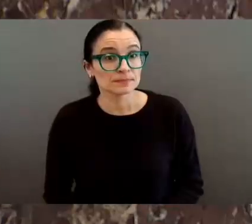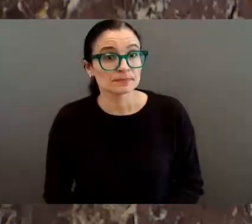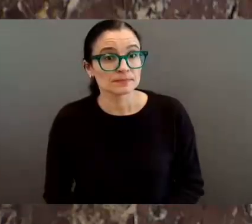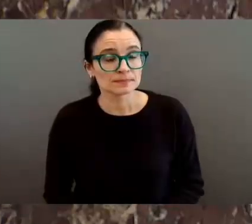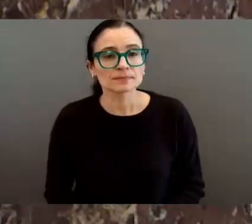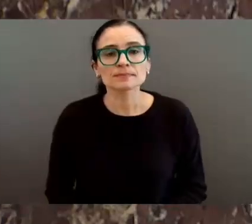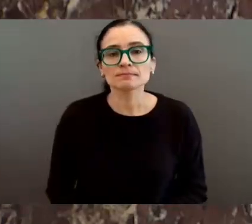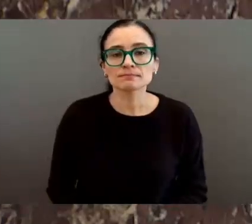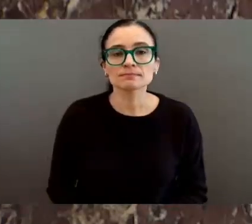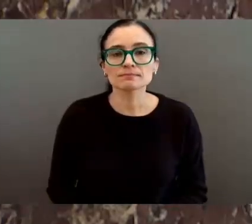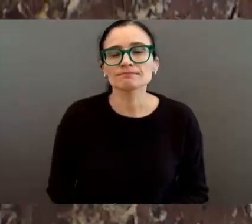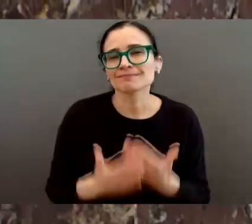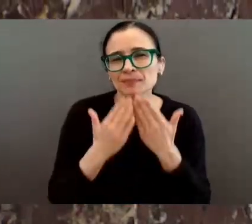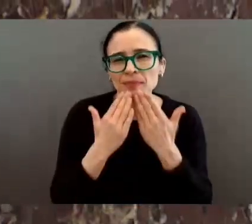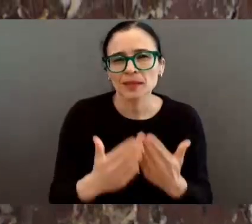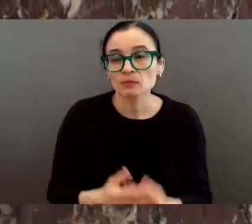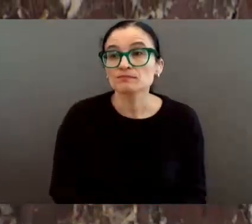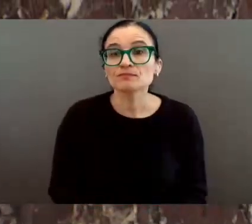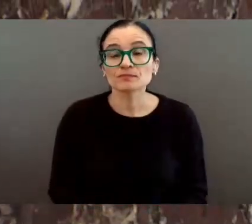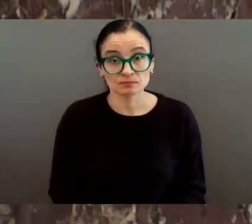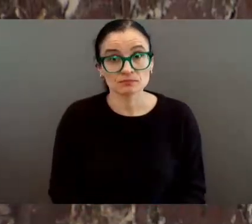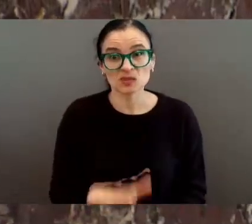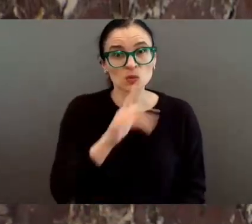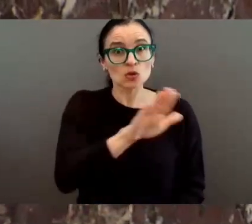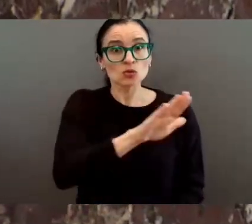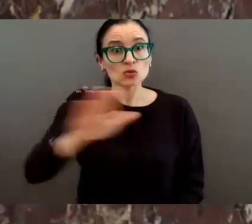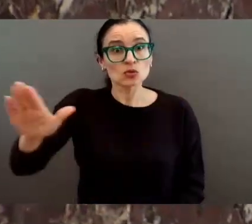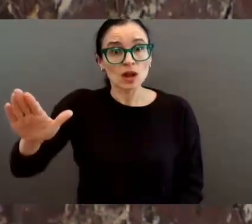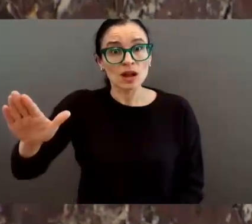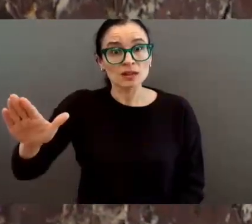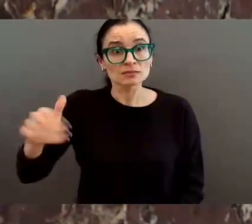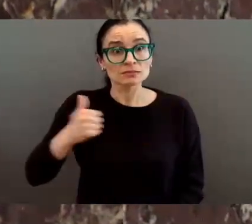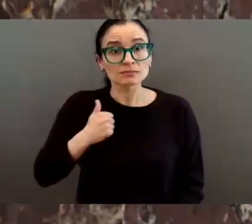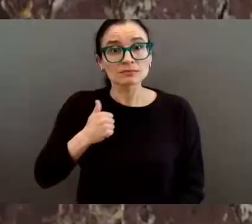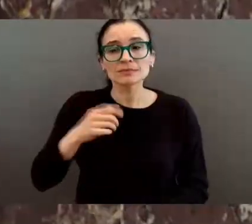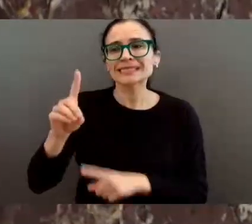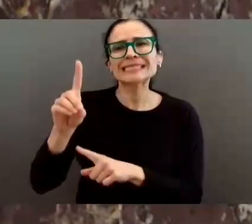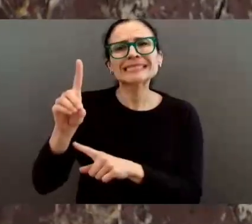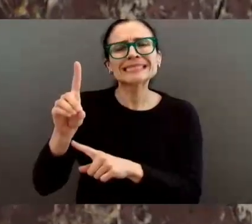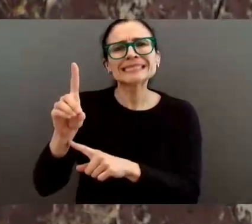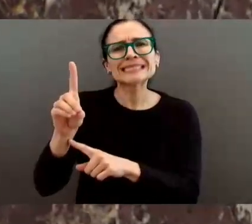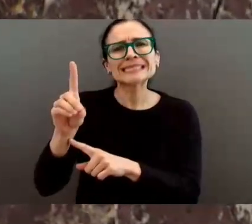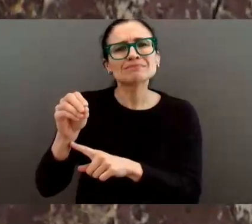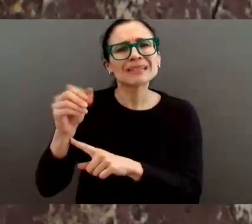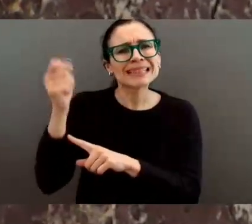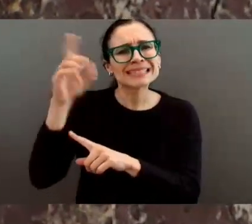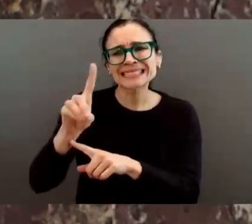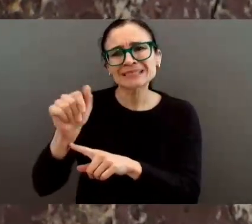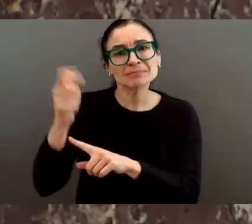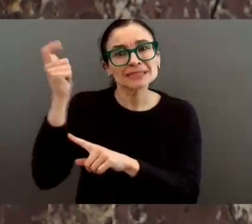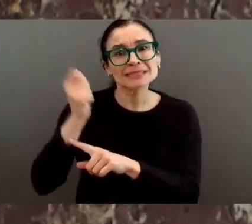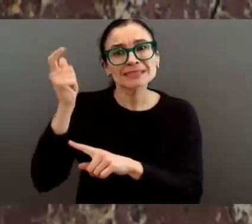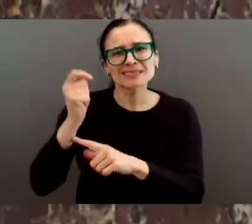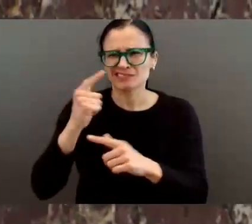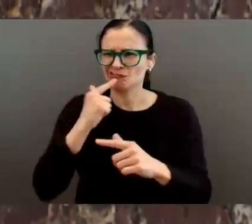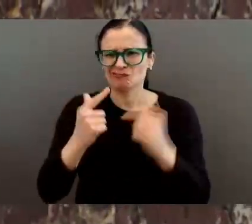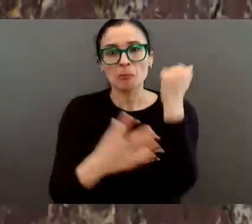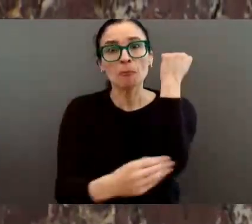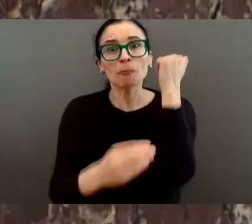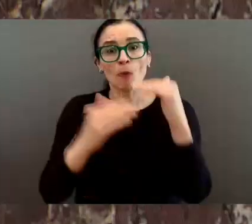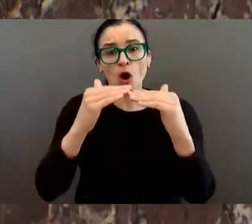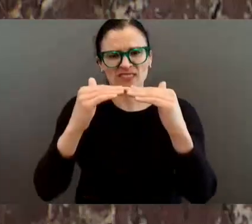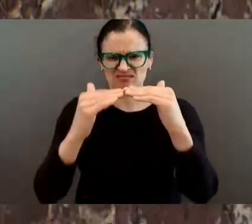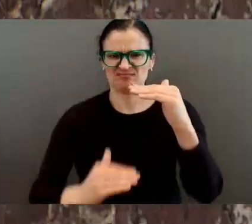assistance fails to meet the poverty line. In BC, there have been menial increases to rates for persons